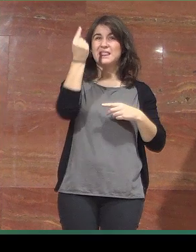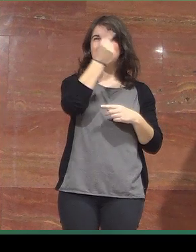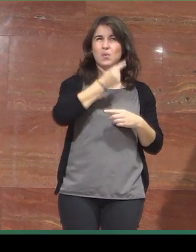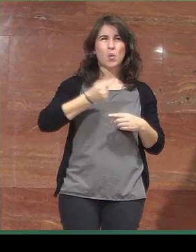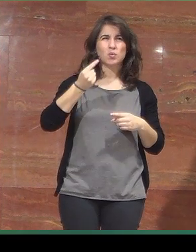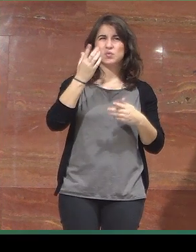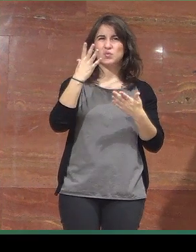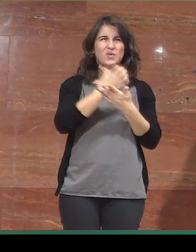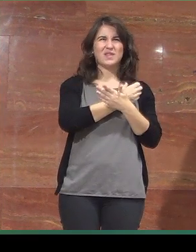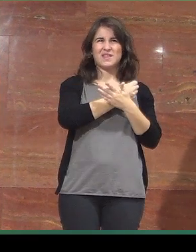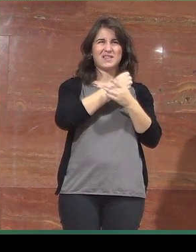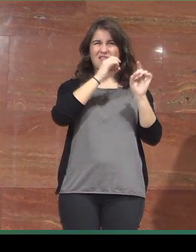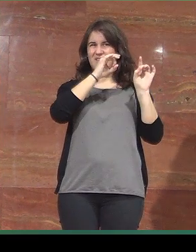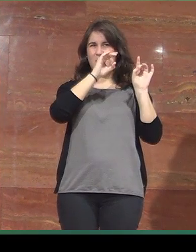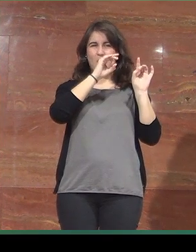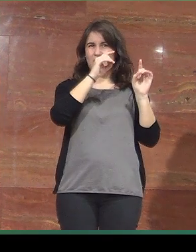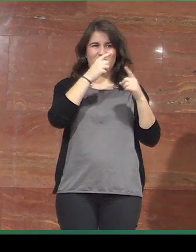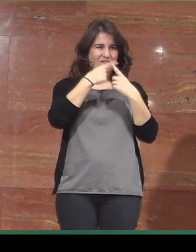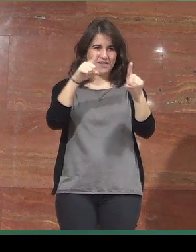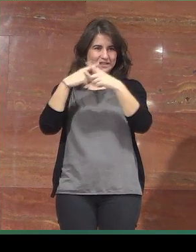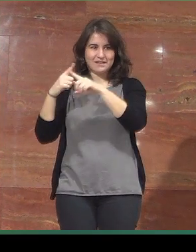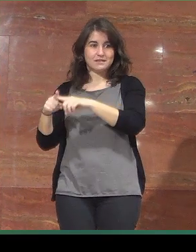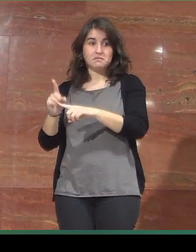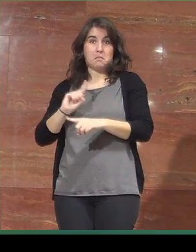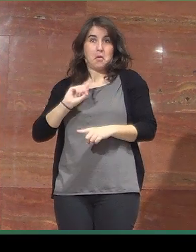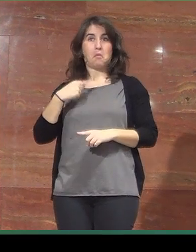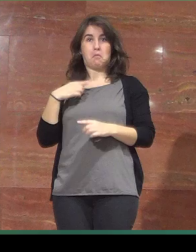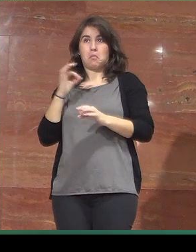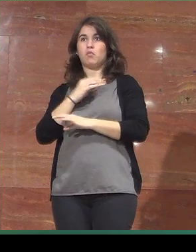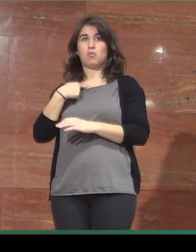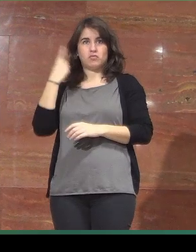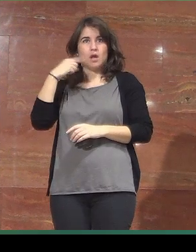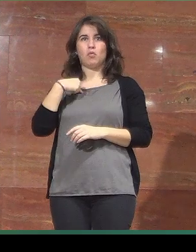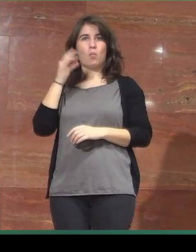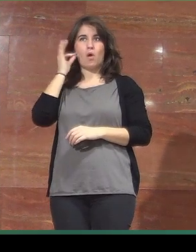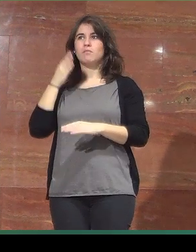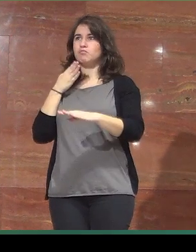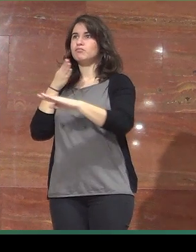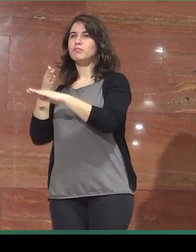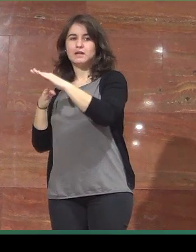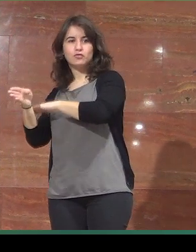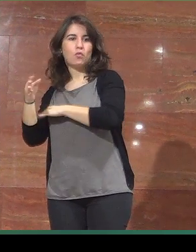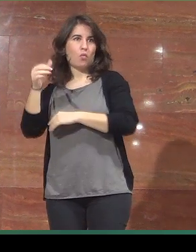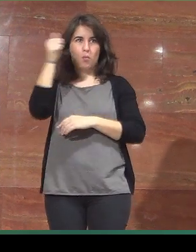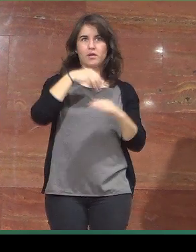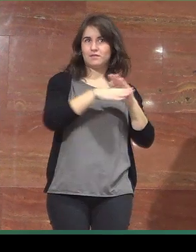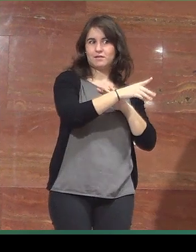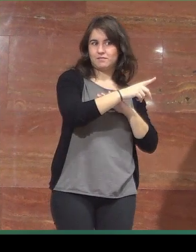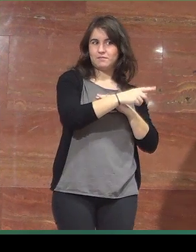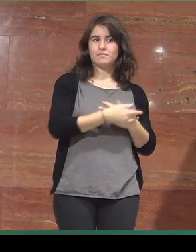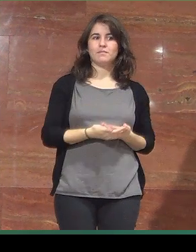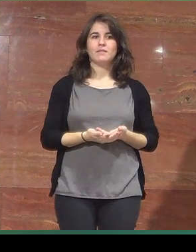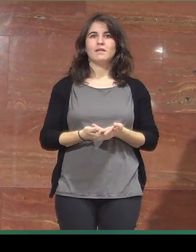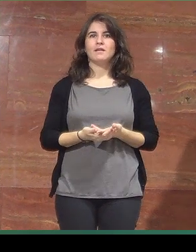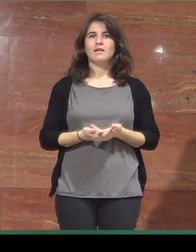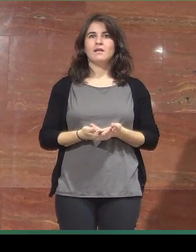we have to learn this cognitive element are different if you are in a very simple context like this is this or this is